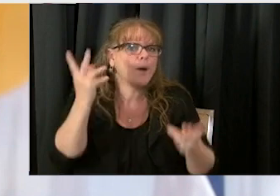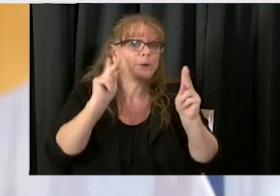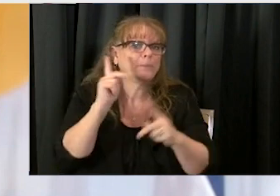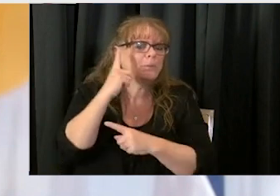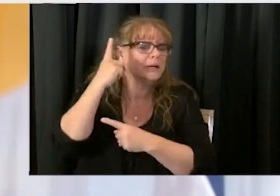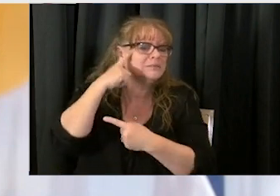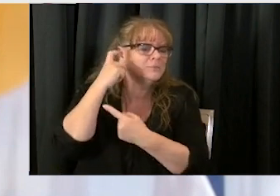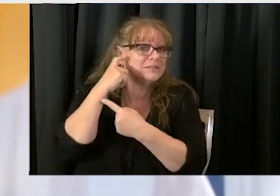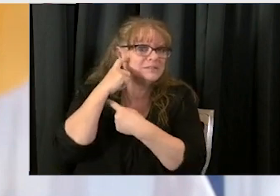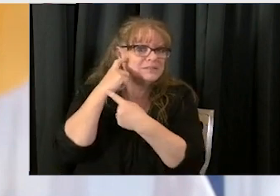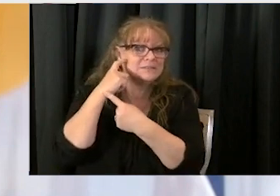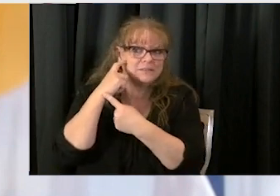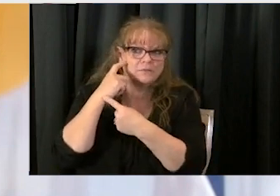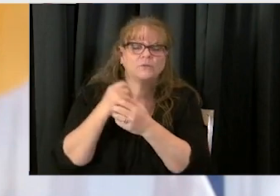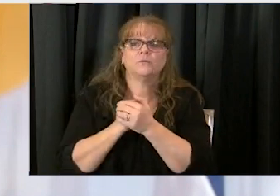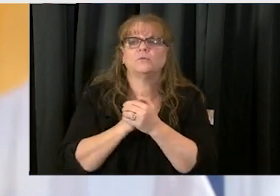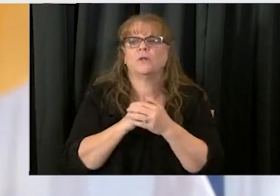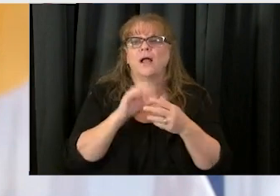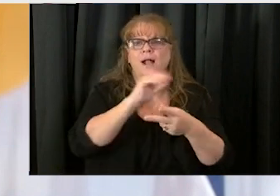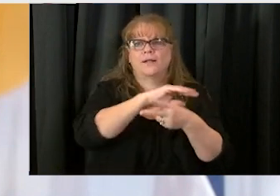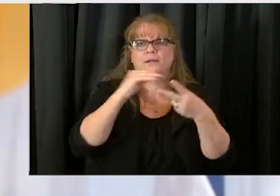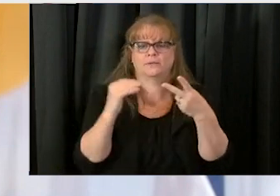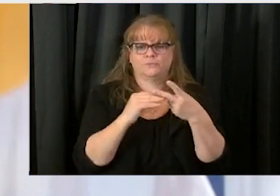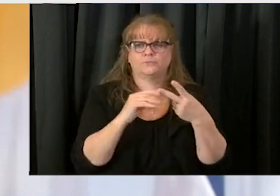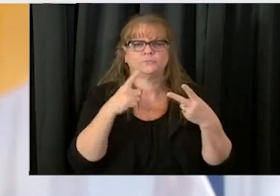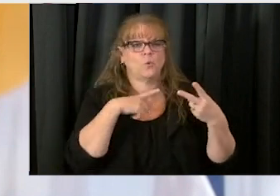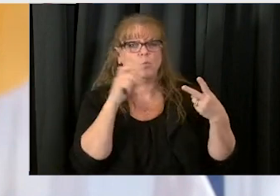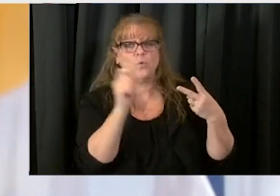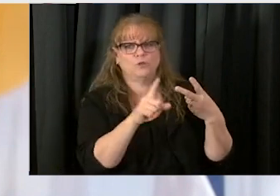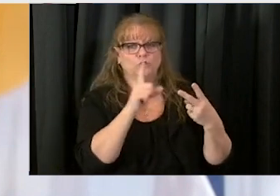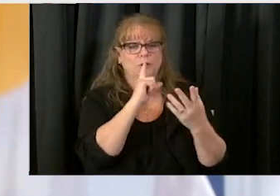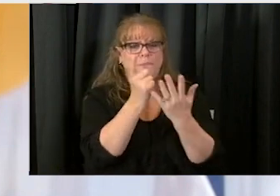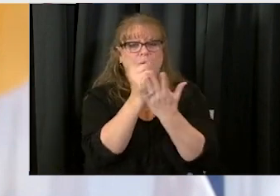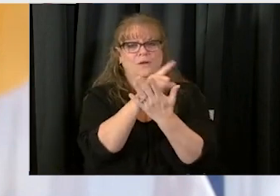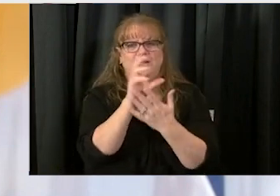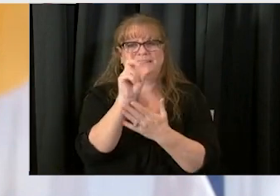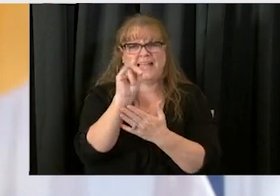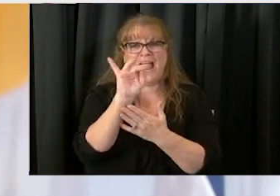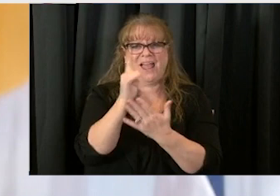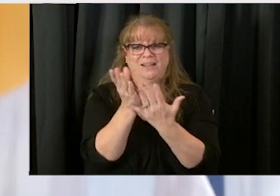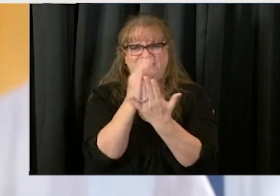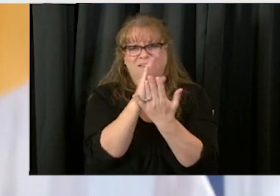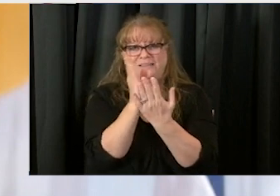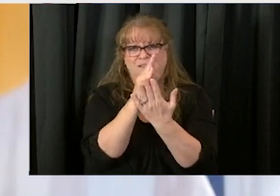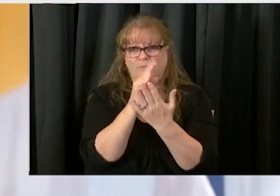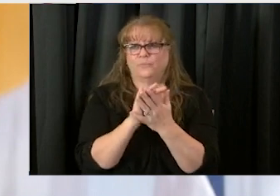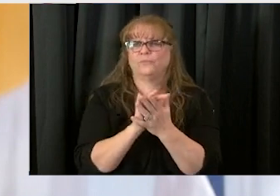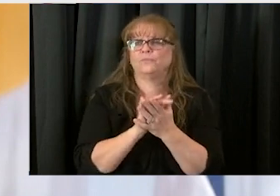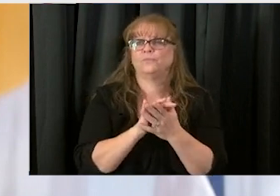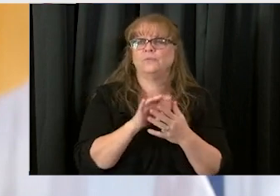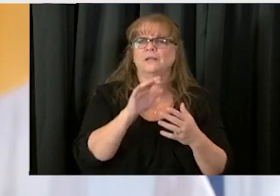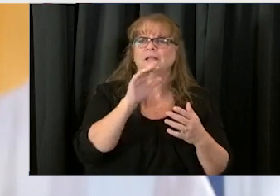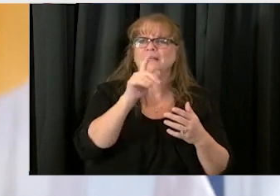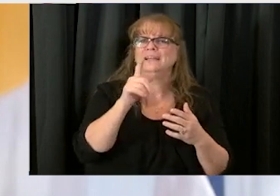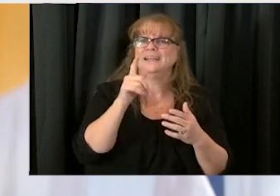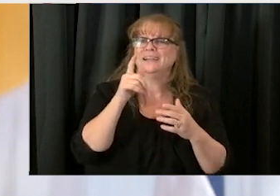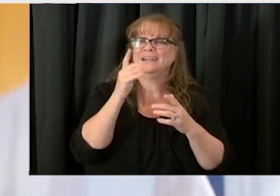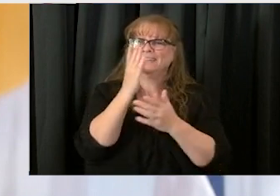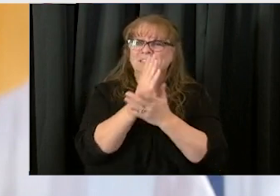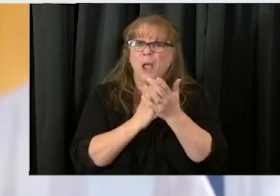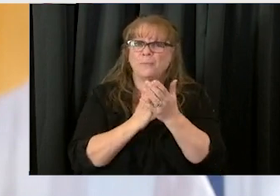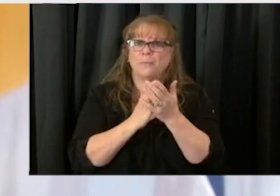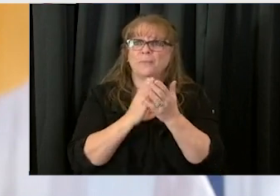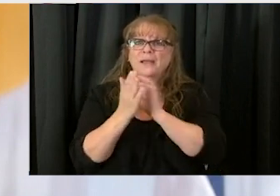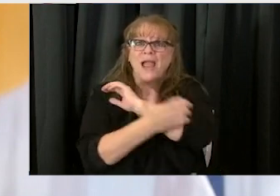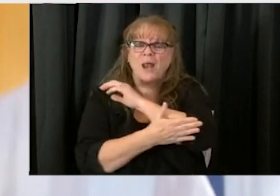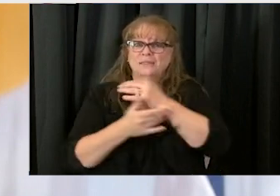than 40 counties still had red level metrics for at least one metric, but you moved them back to level orange. So what's the point of having the